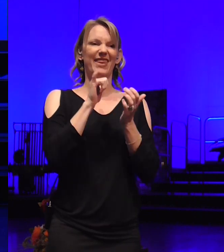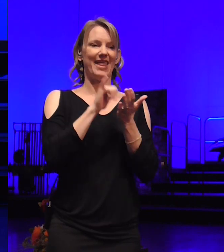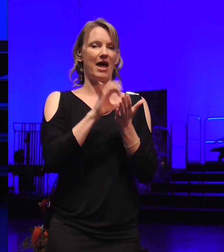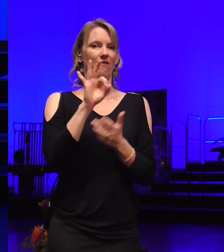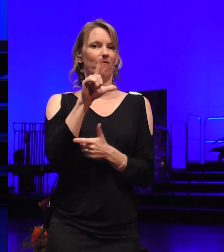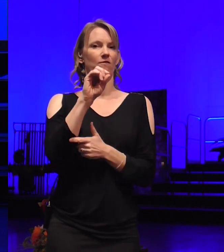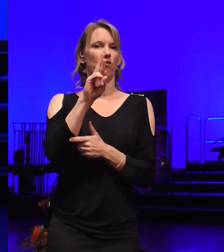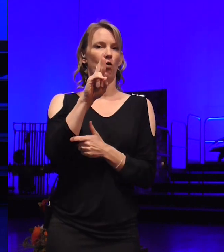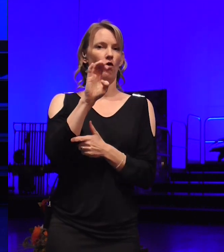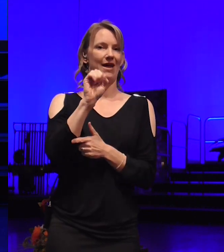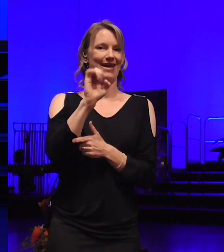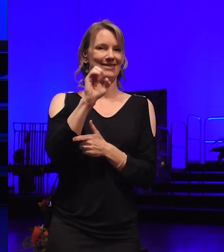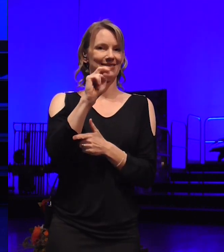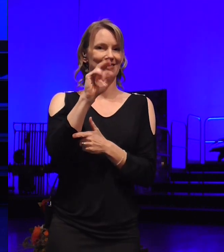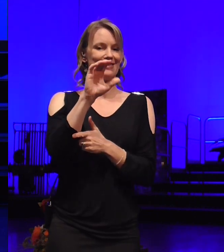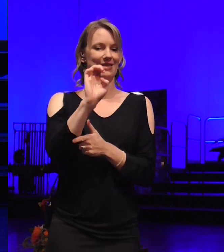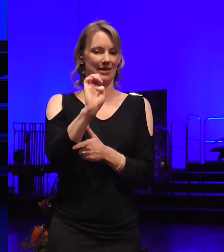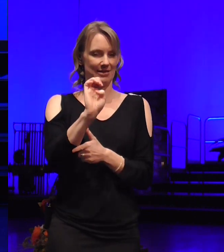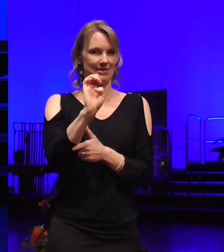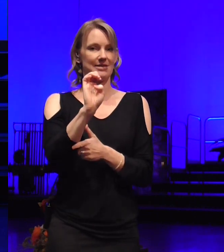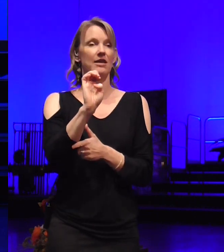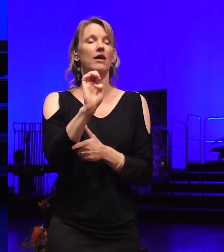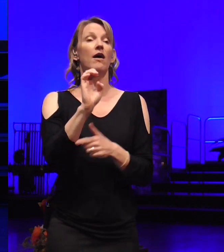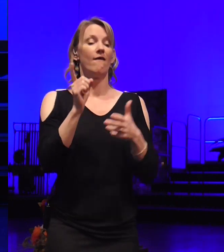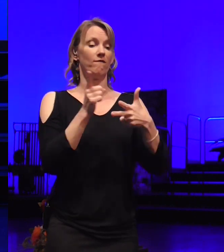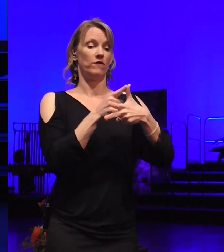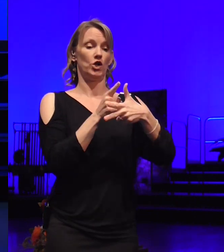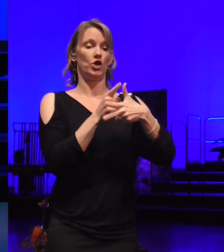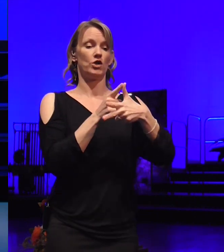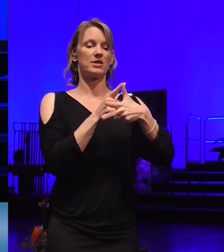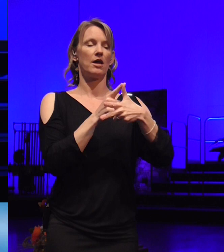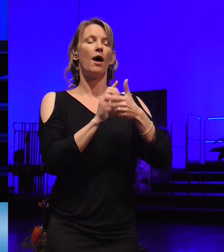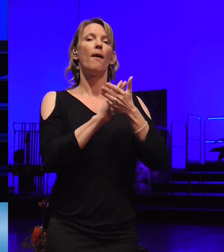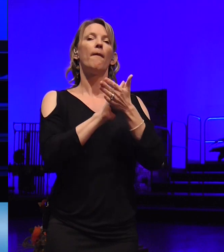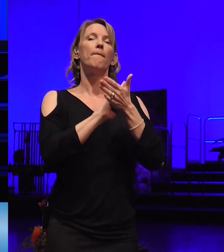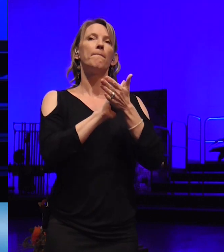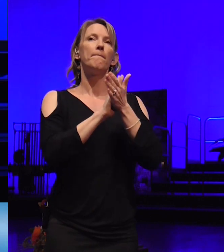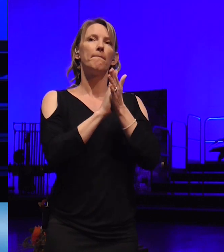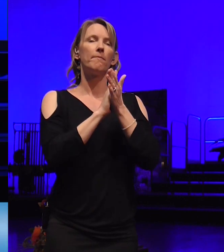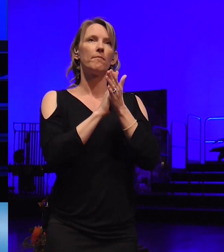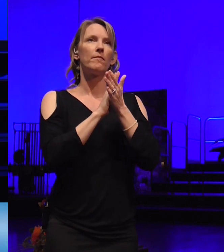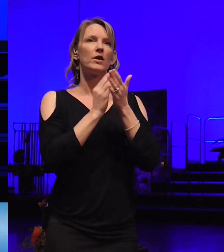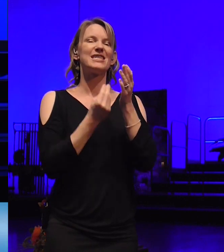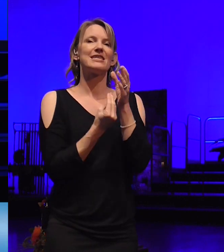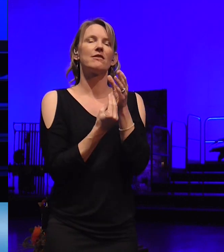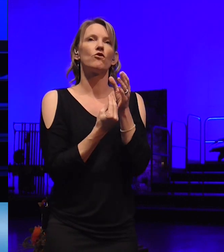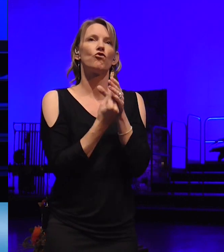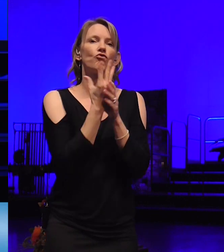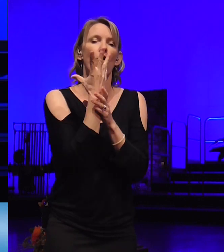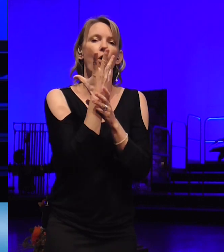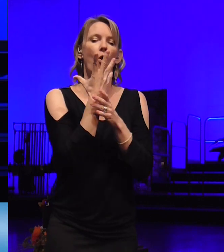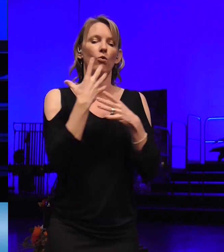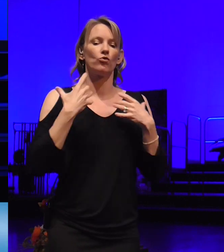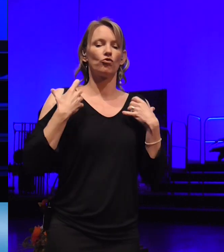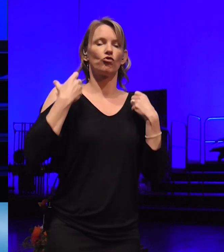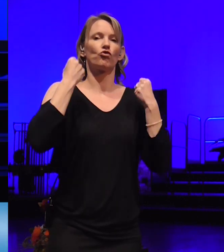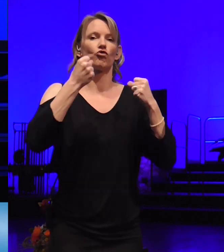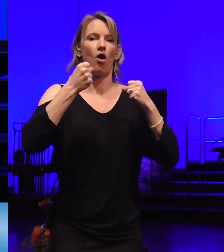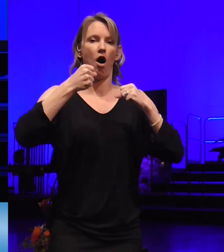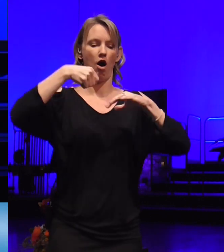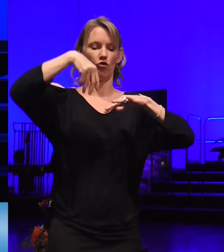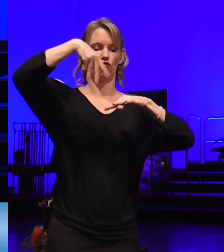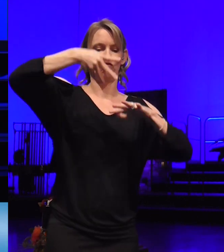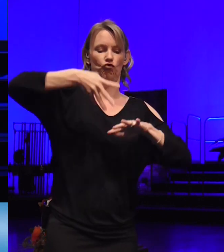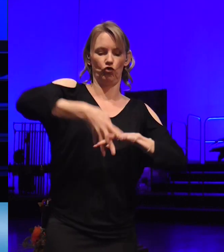that florescence. And the first one is to grow secure roots. And that